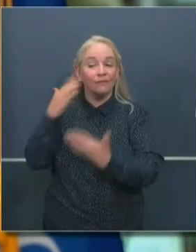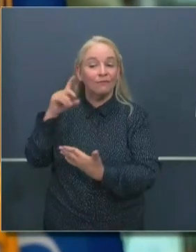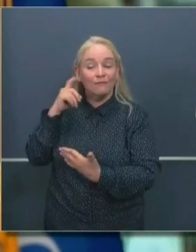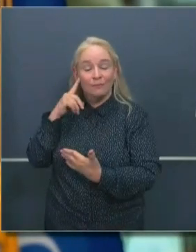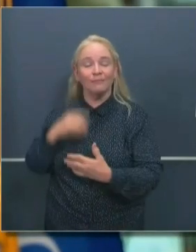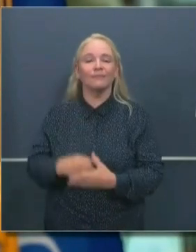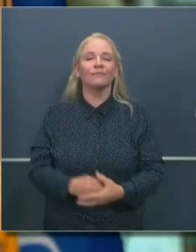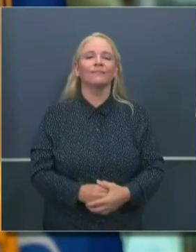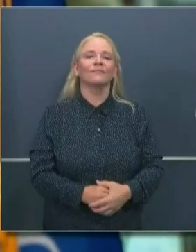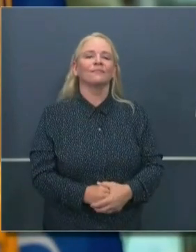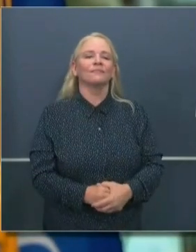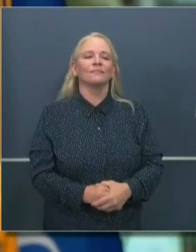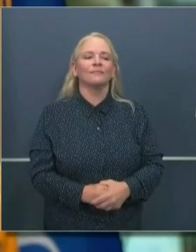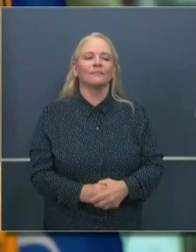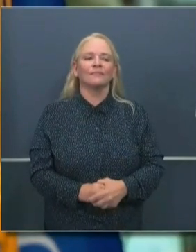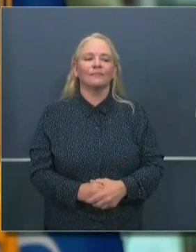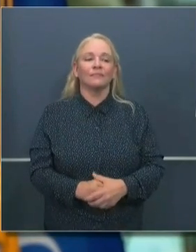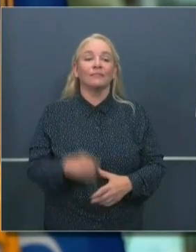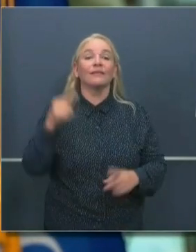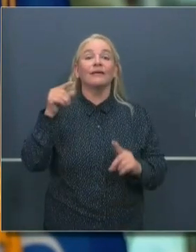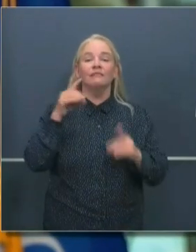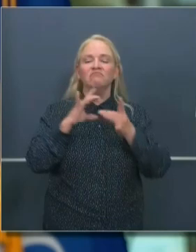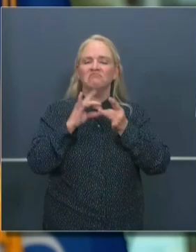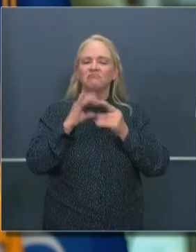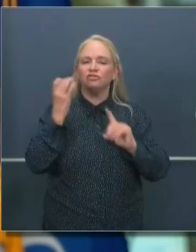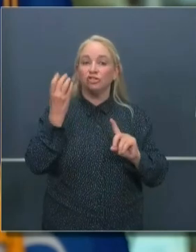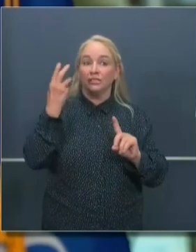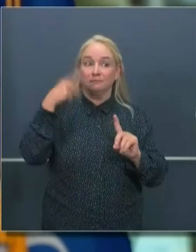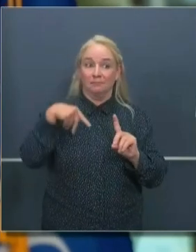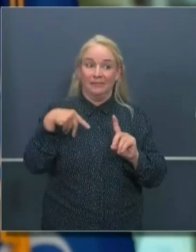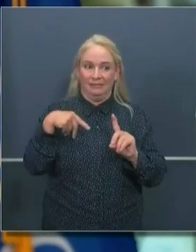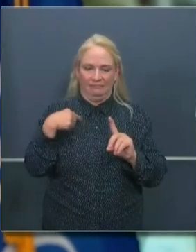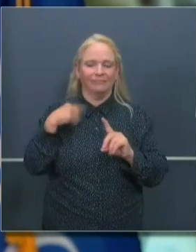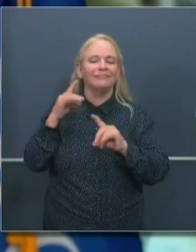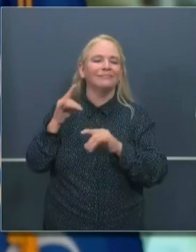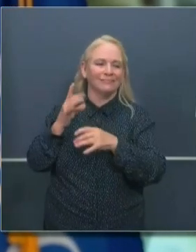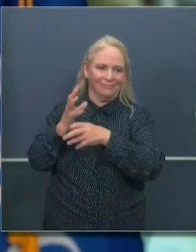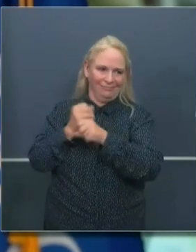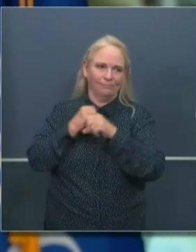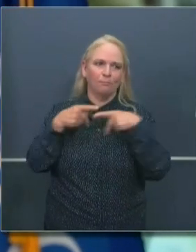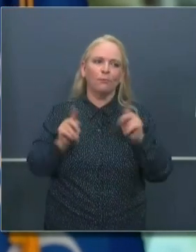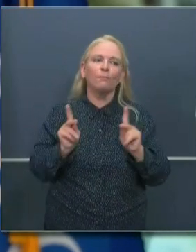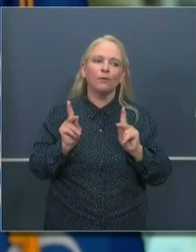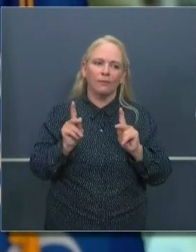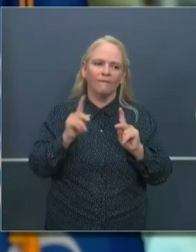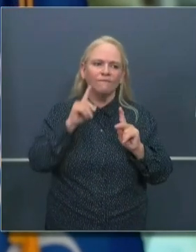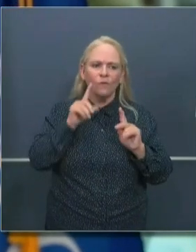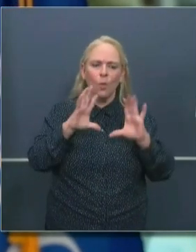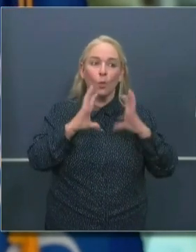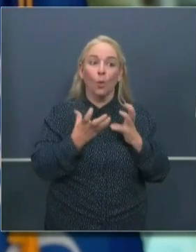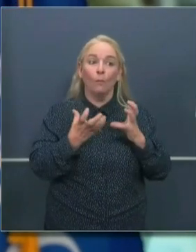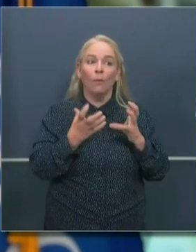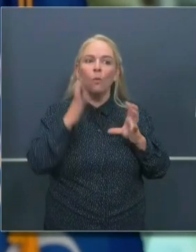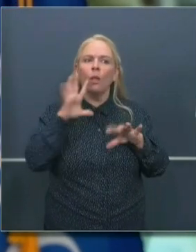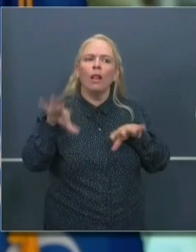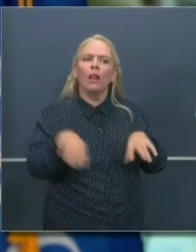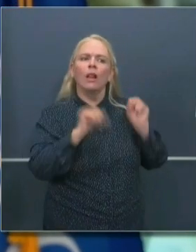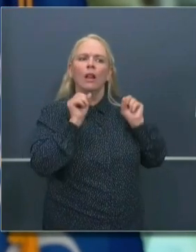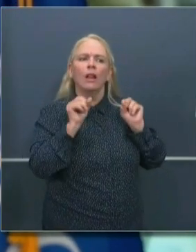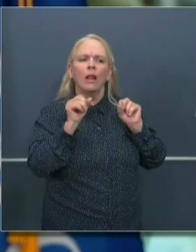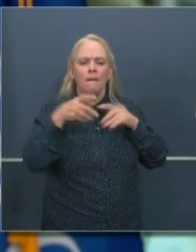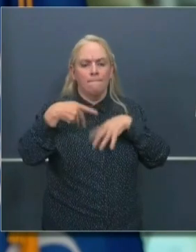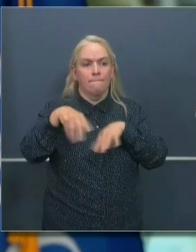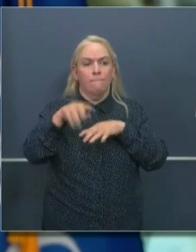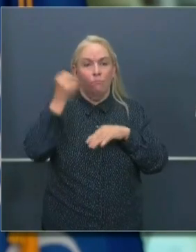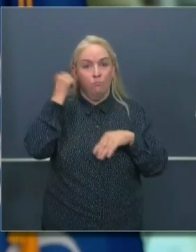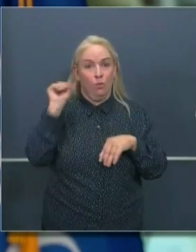CHP has gotten permitting requests for protest, and obviously, we have been working to try